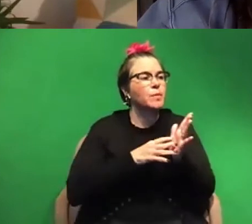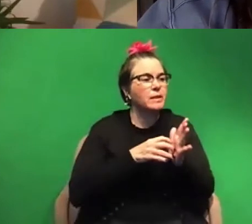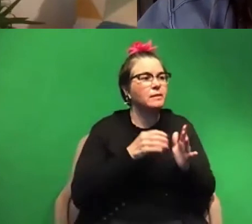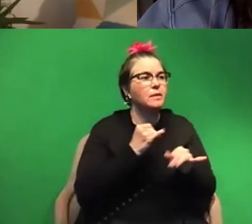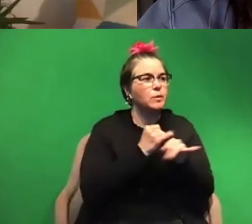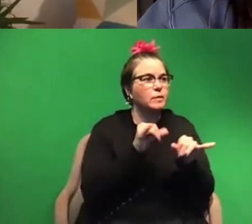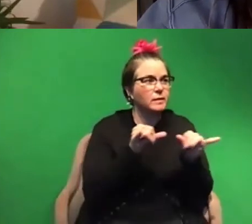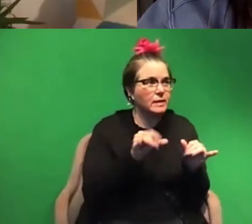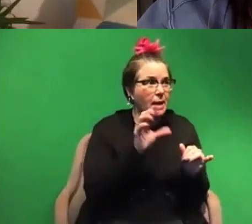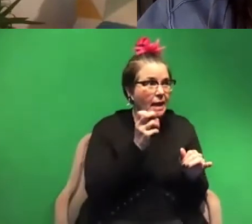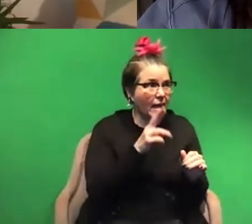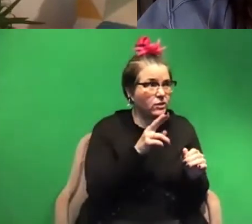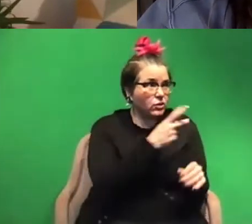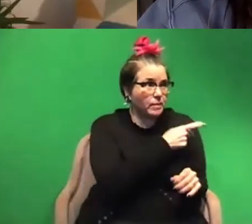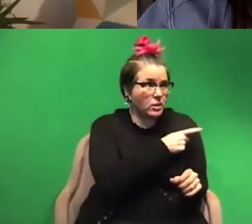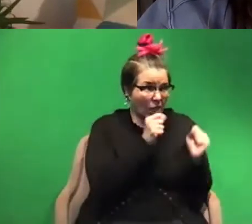get vaccinated?